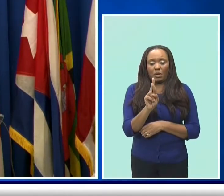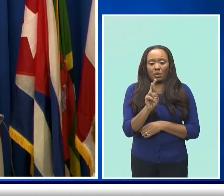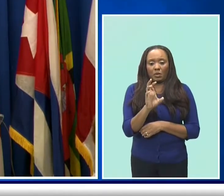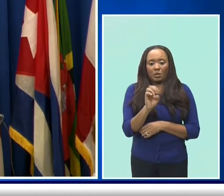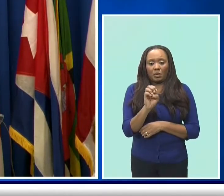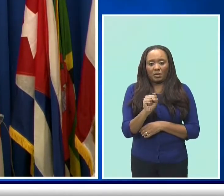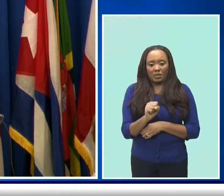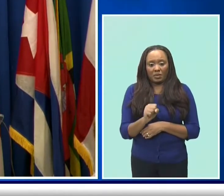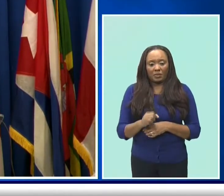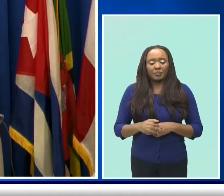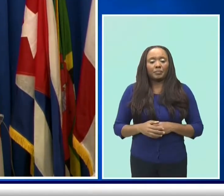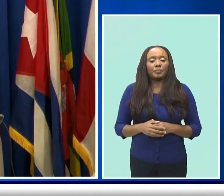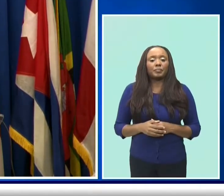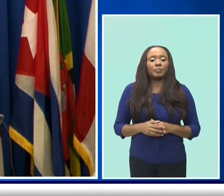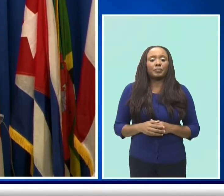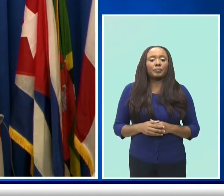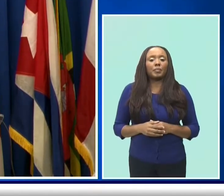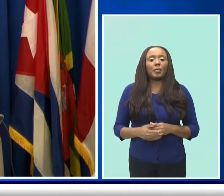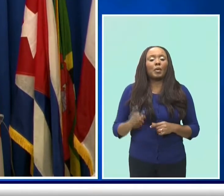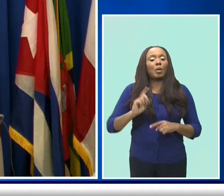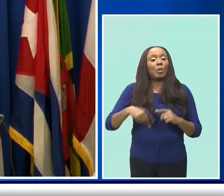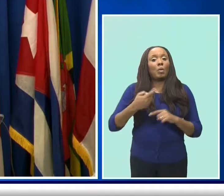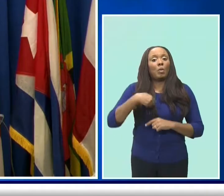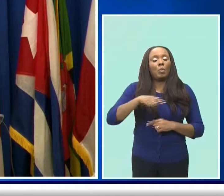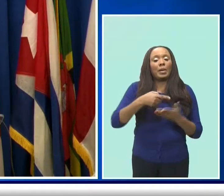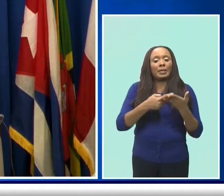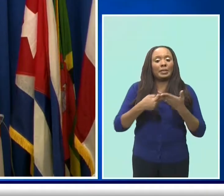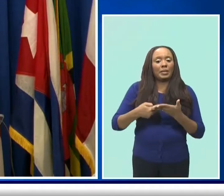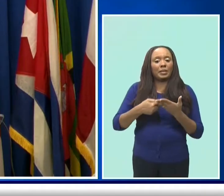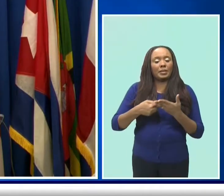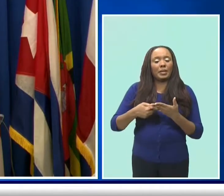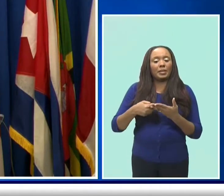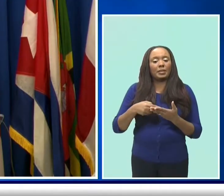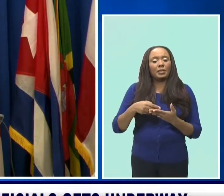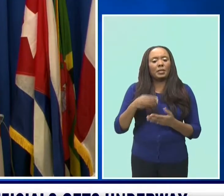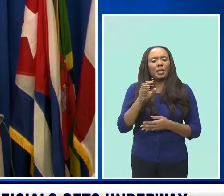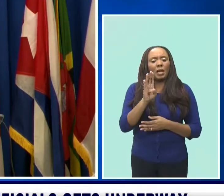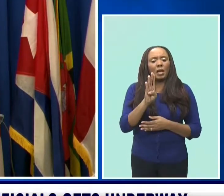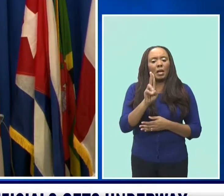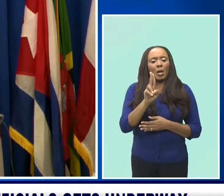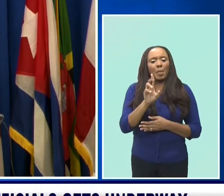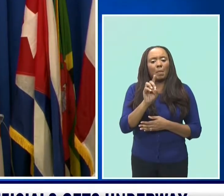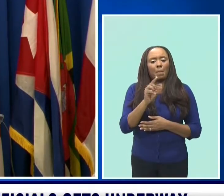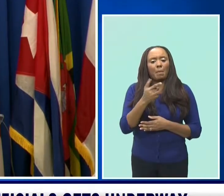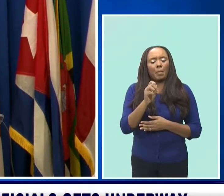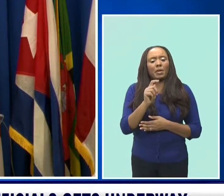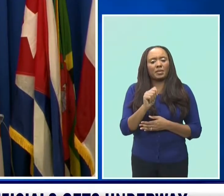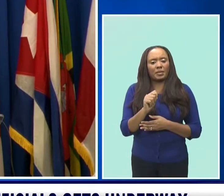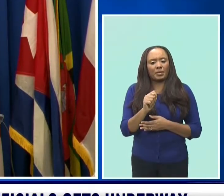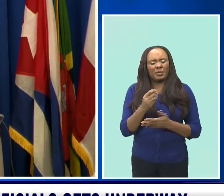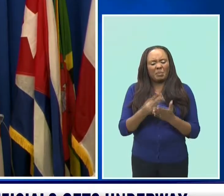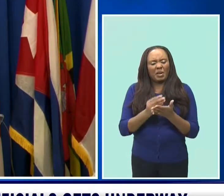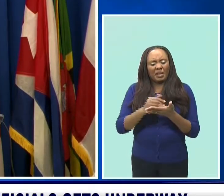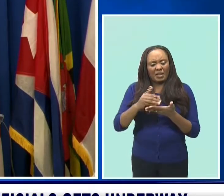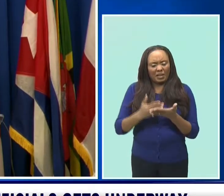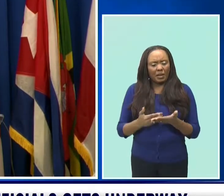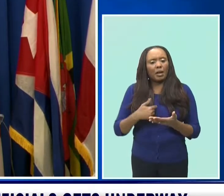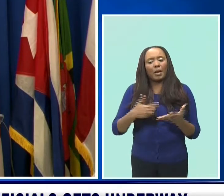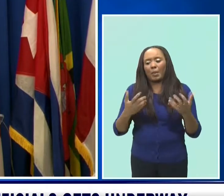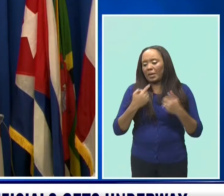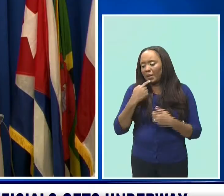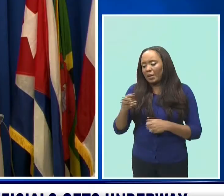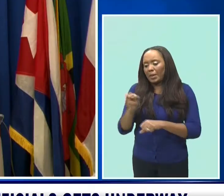when we are discussing our estimates and our budget to say to the Minister of Finance, the creative industries